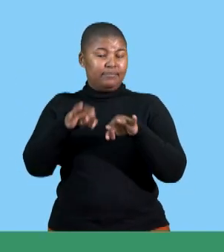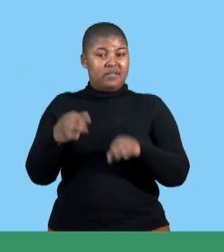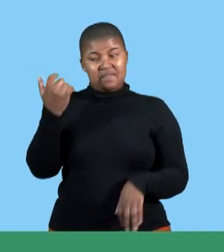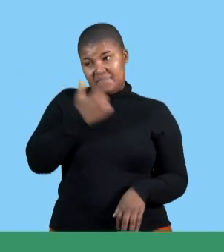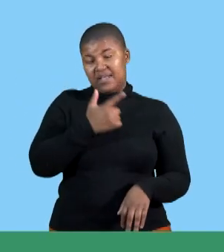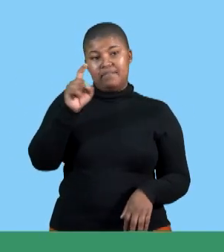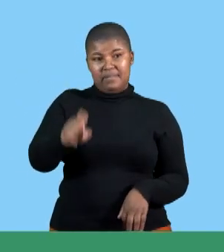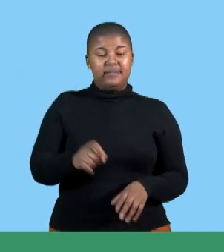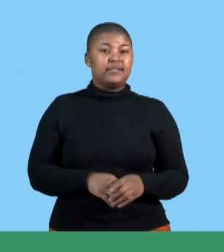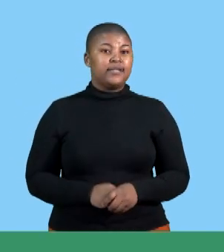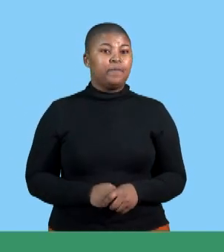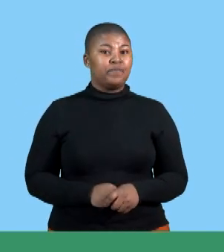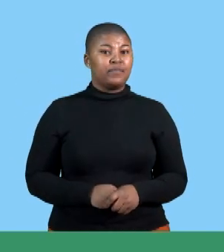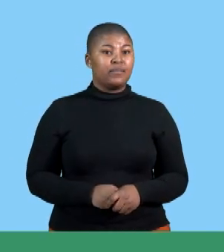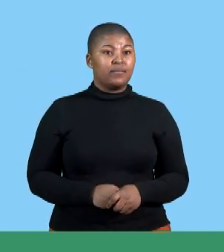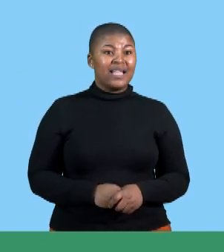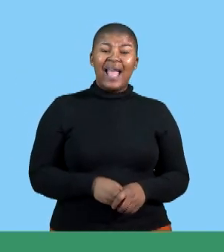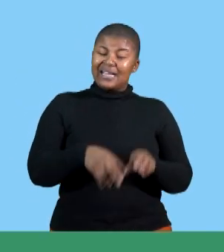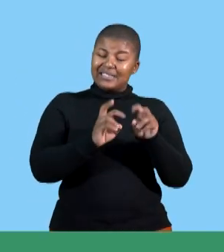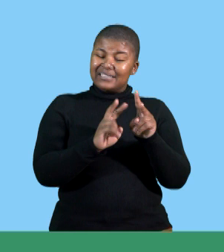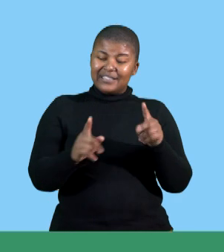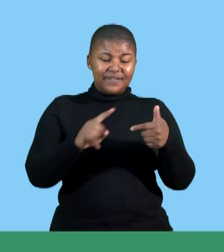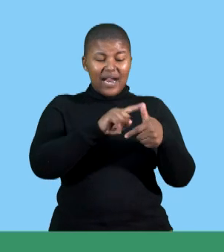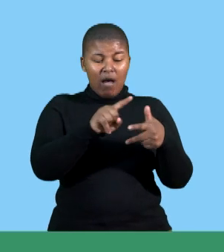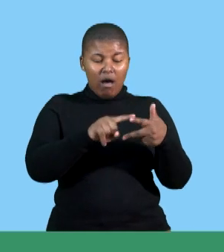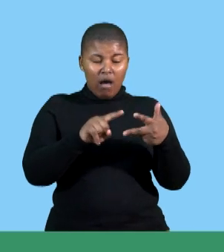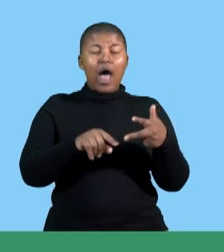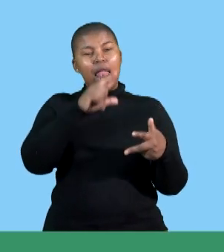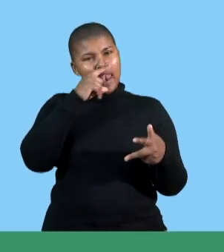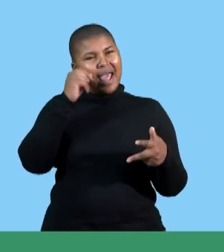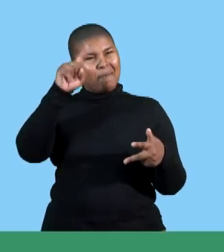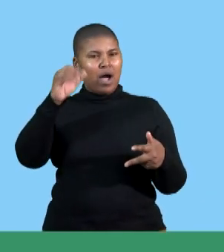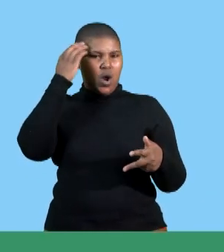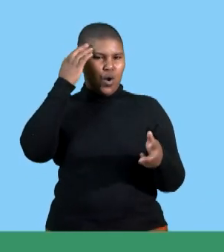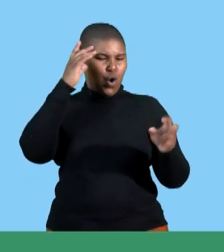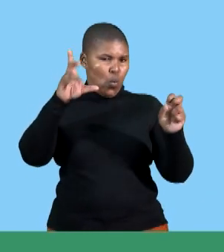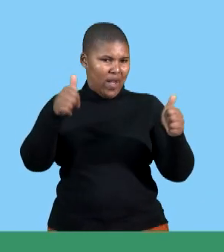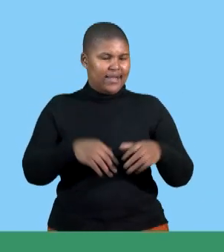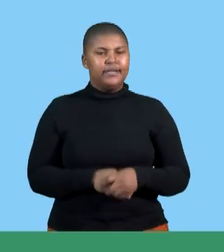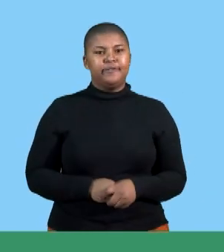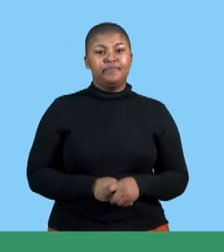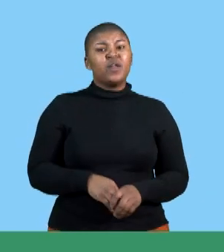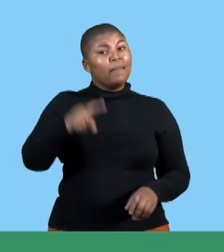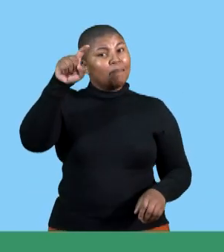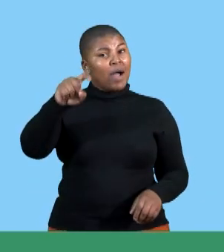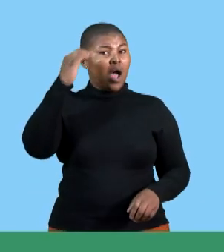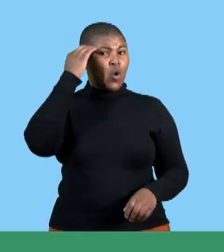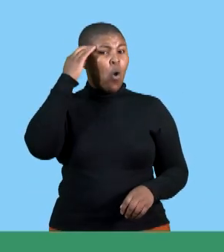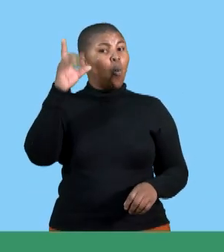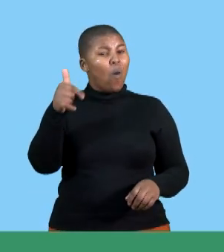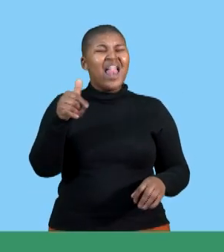also be able to name the different types of cooperatives. You must also be able to discuss